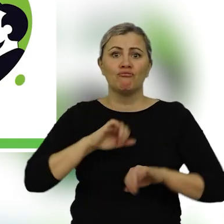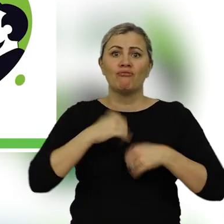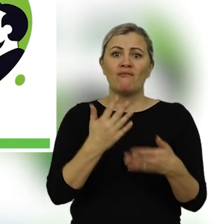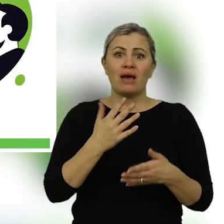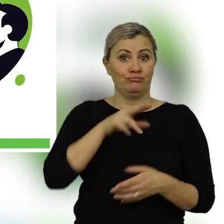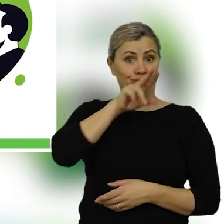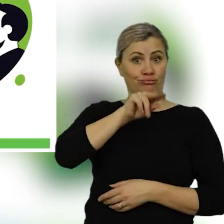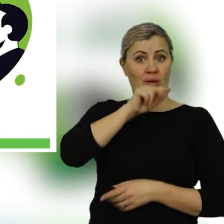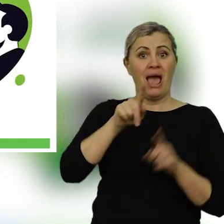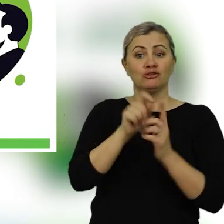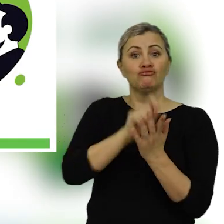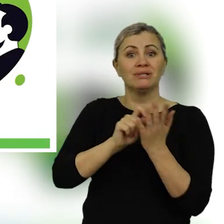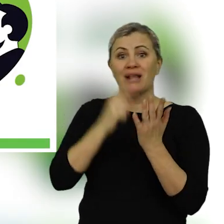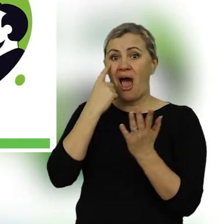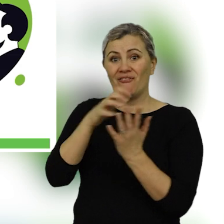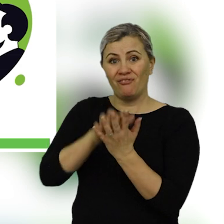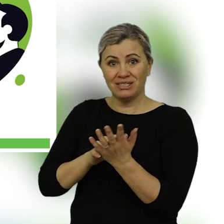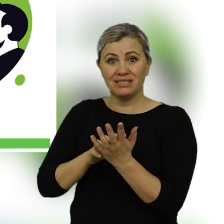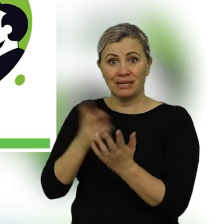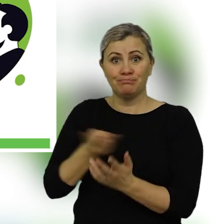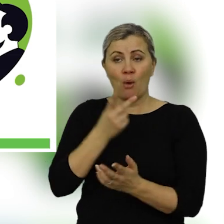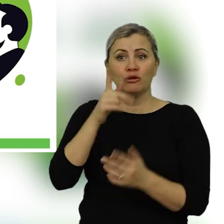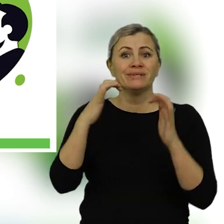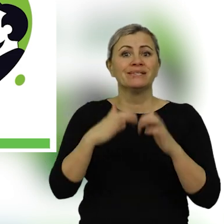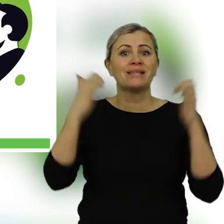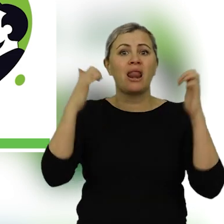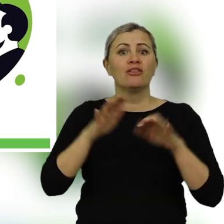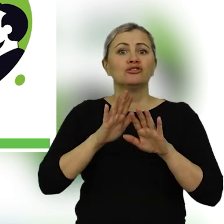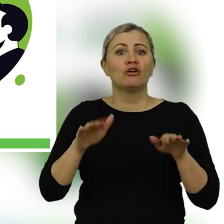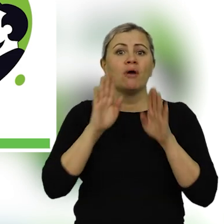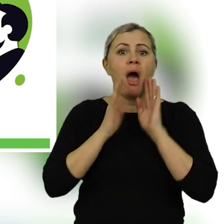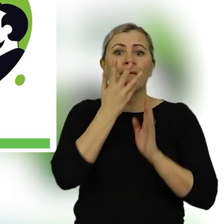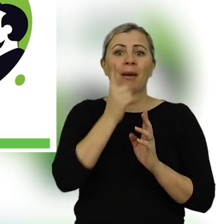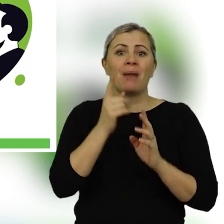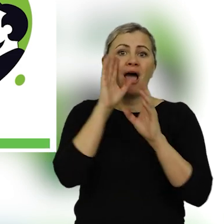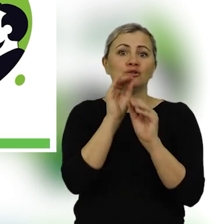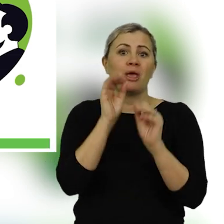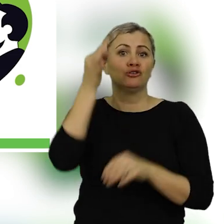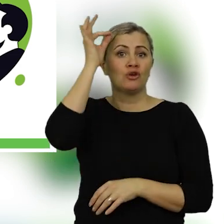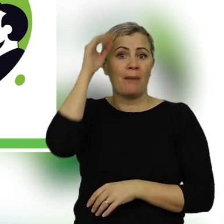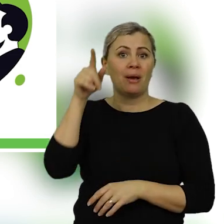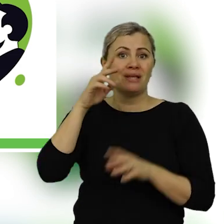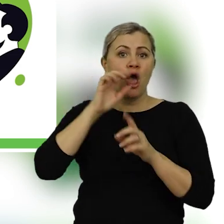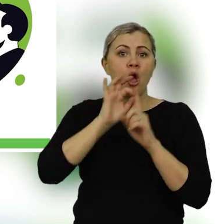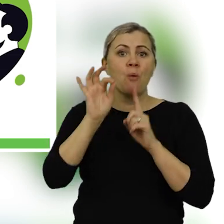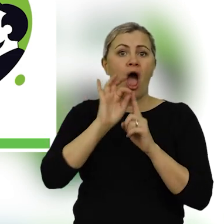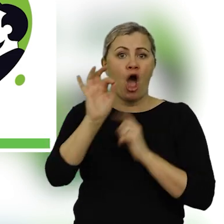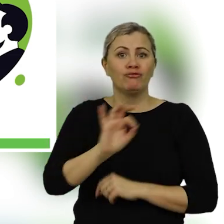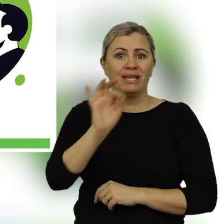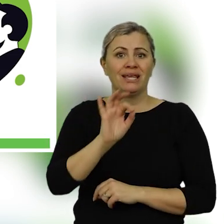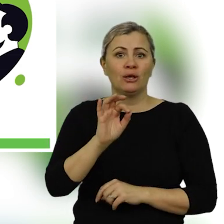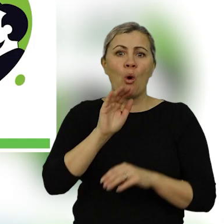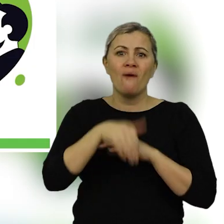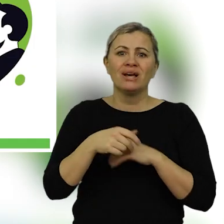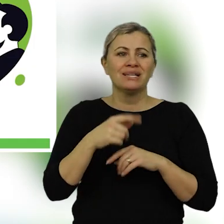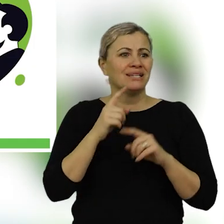provided both oral and written evidence to the Senedd's Children, Young People and Education Committee inquiry into teacher recruitment and retention